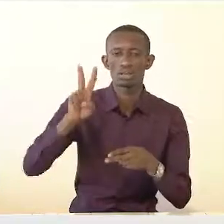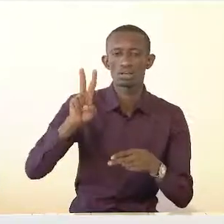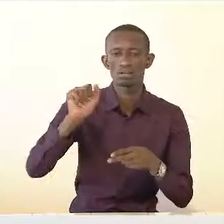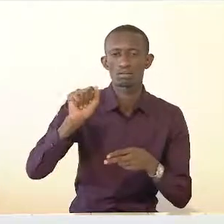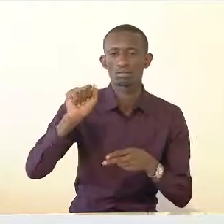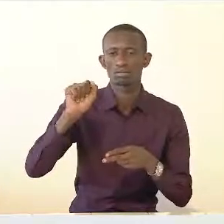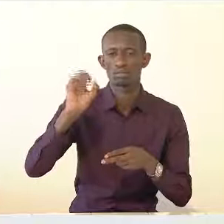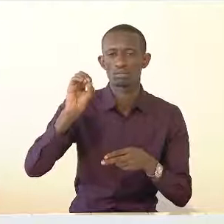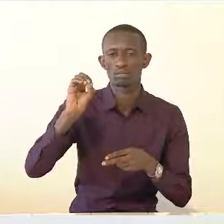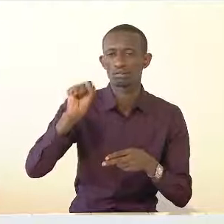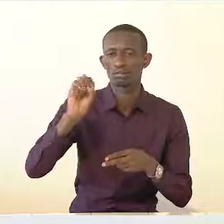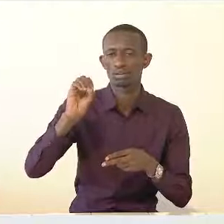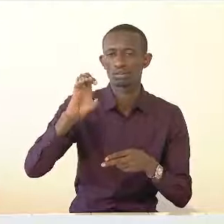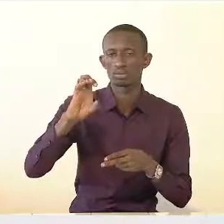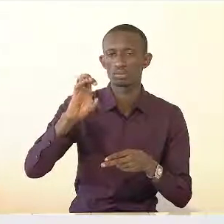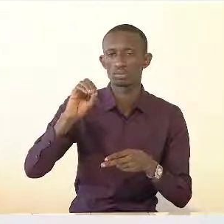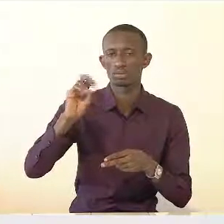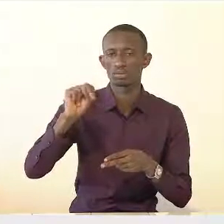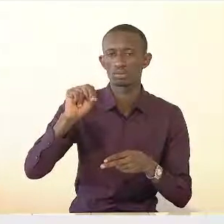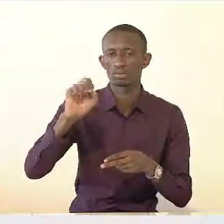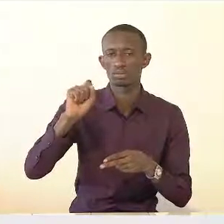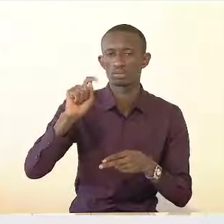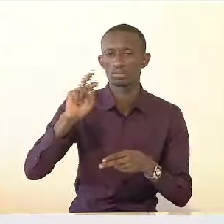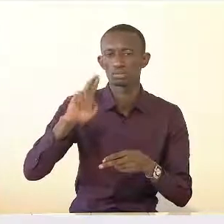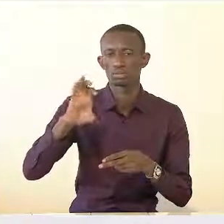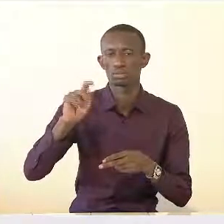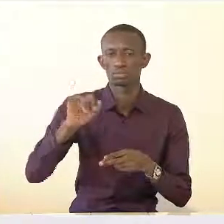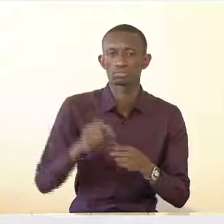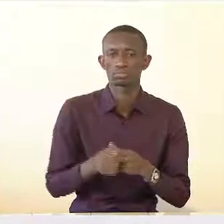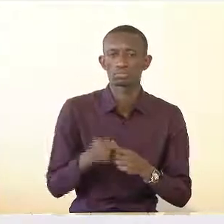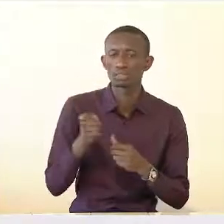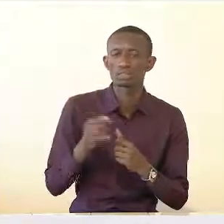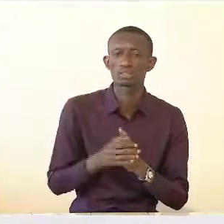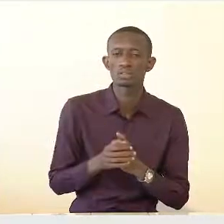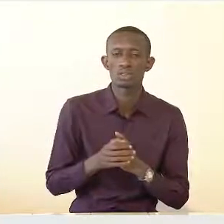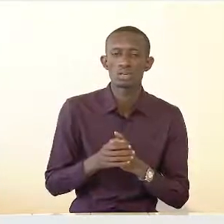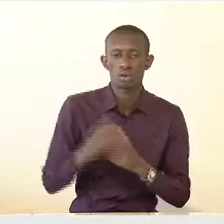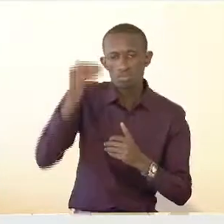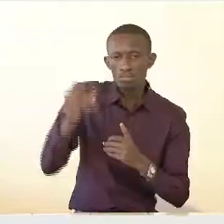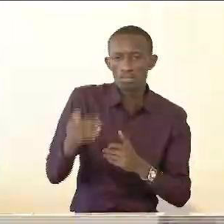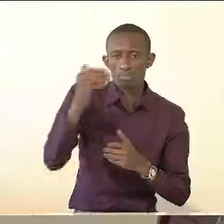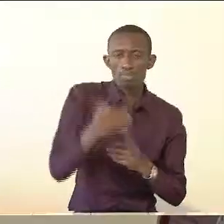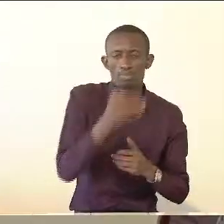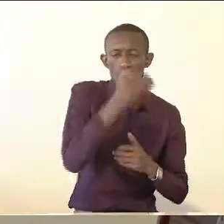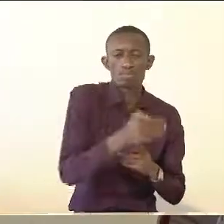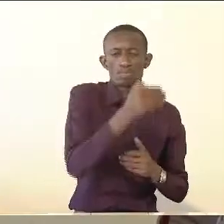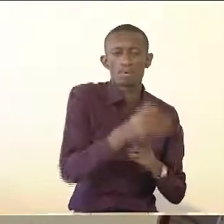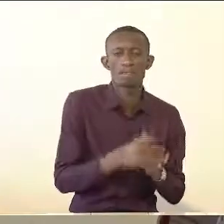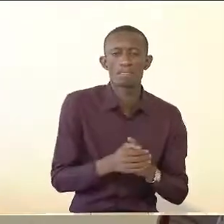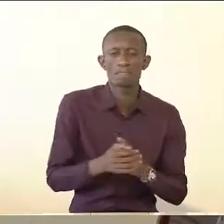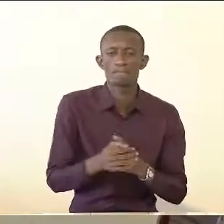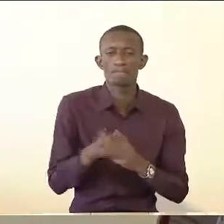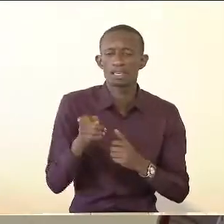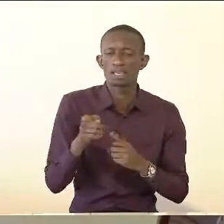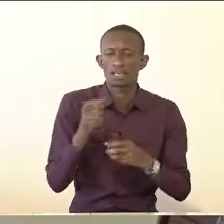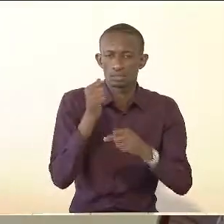The walls of arterioles that supplies blood, the capillaries, near the skin surface, contract. They